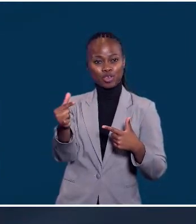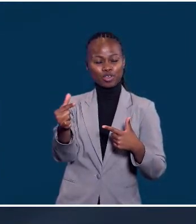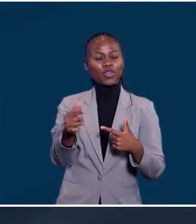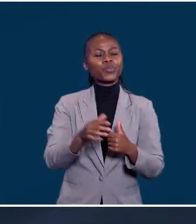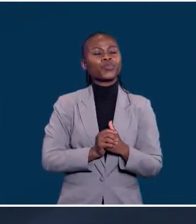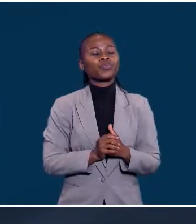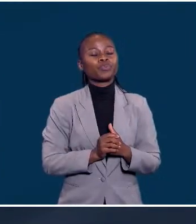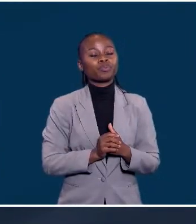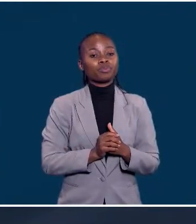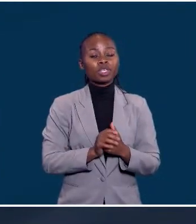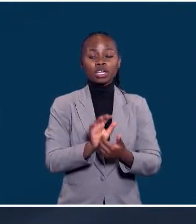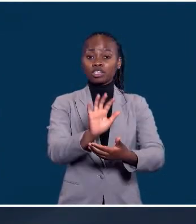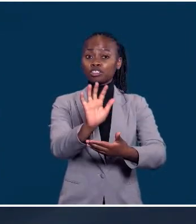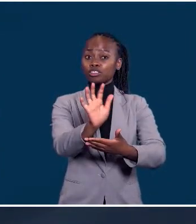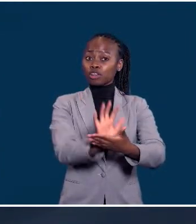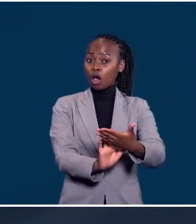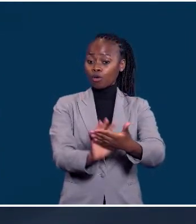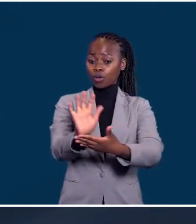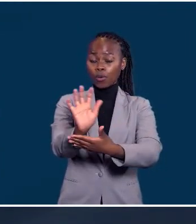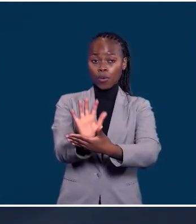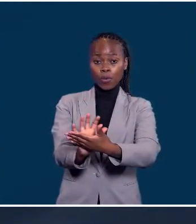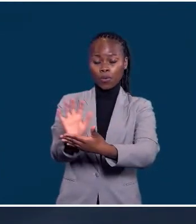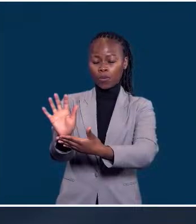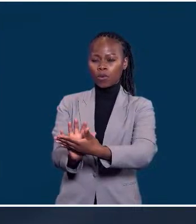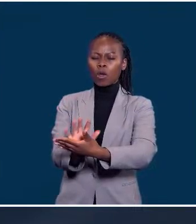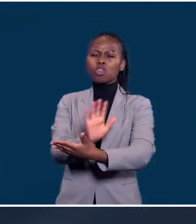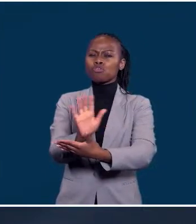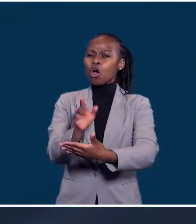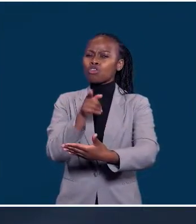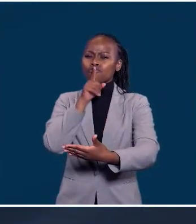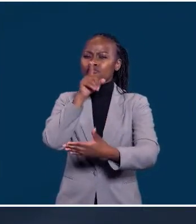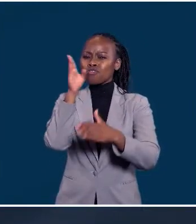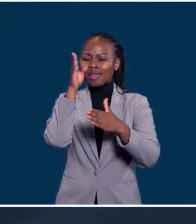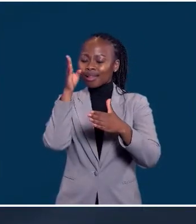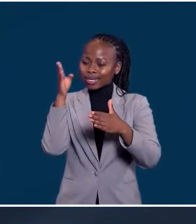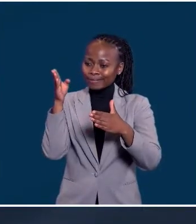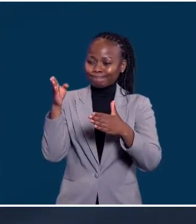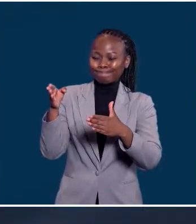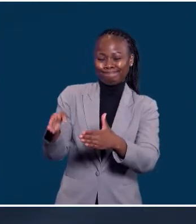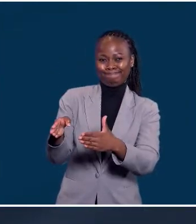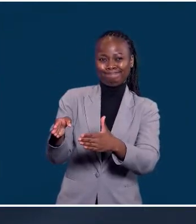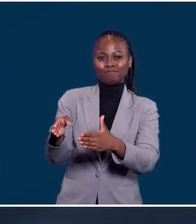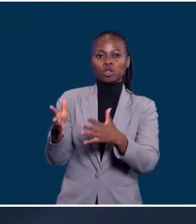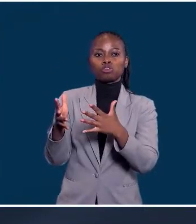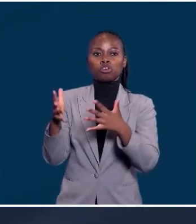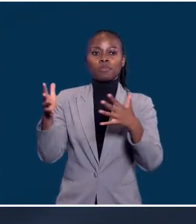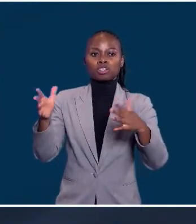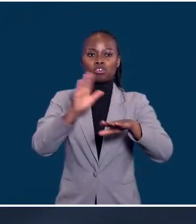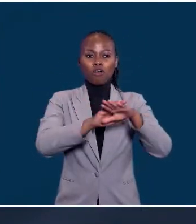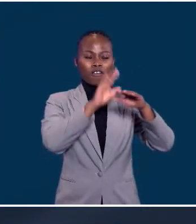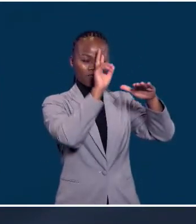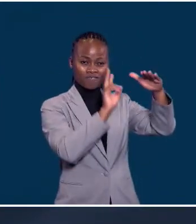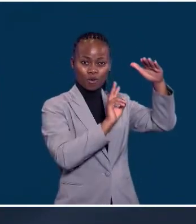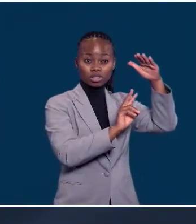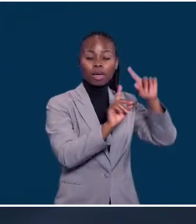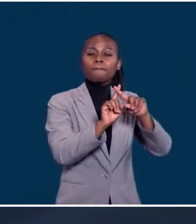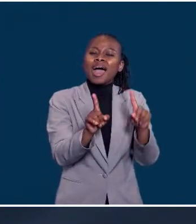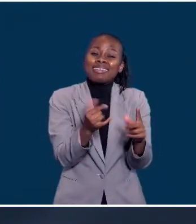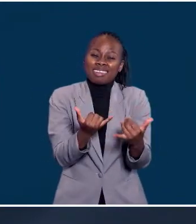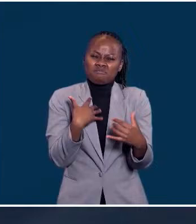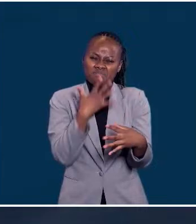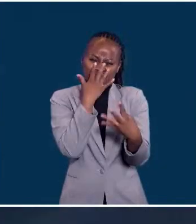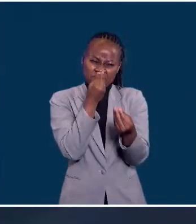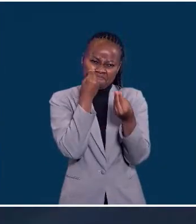forecasts. And although you are responsible for the forecast, I'm also going to give you